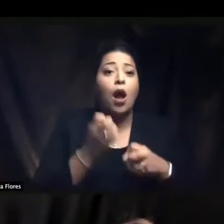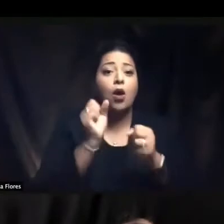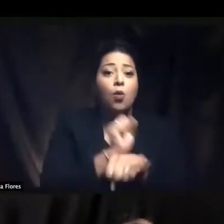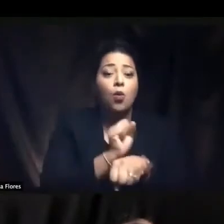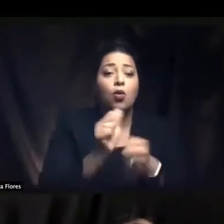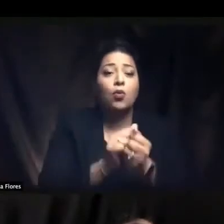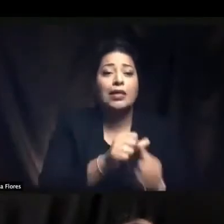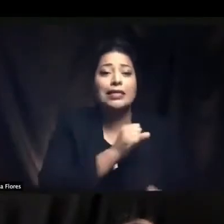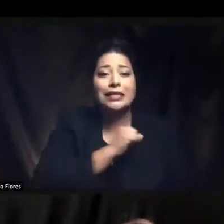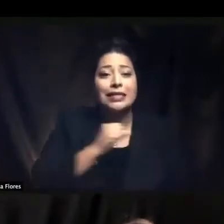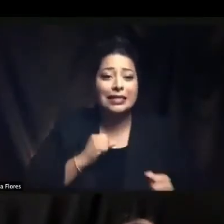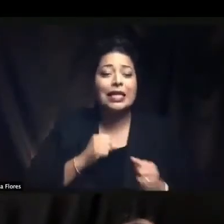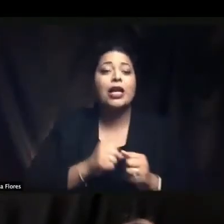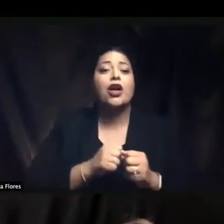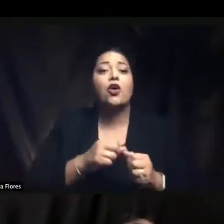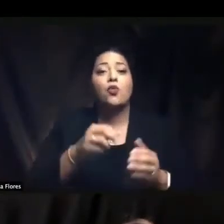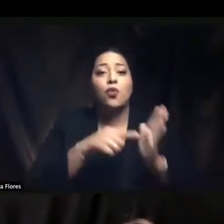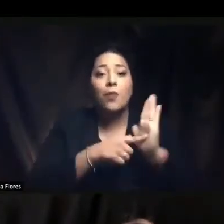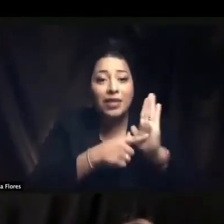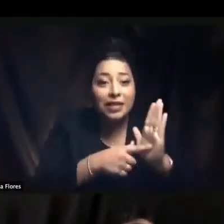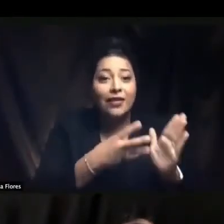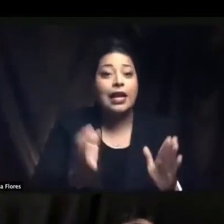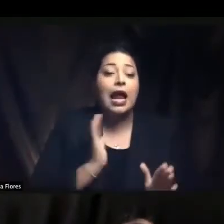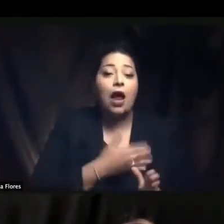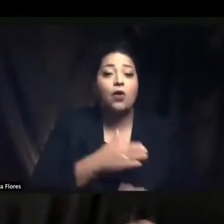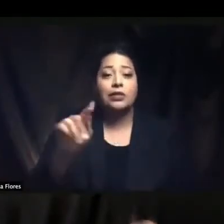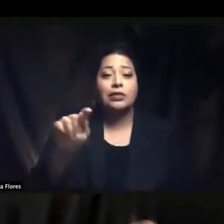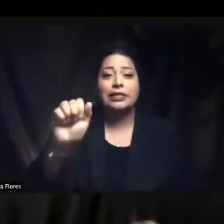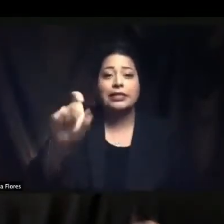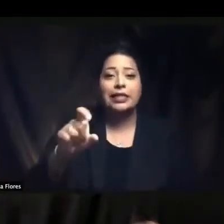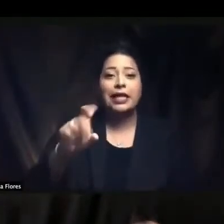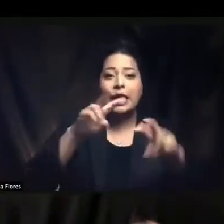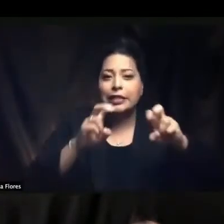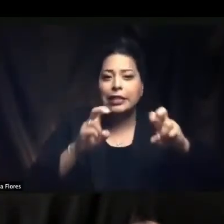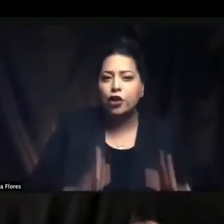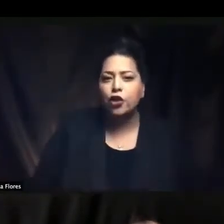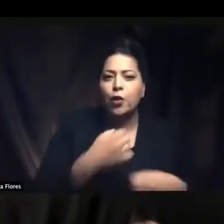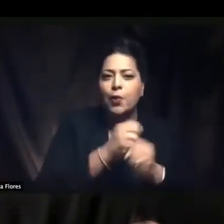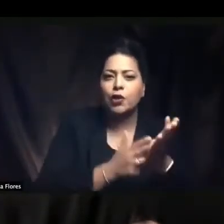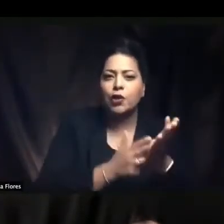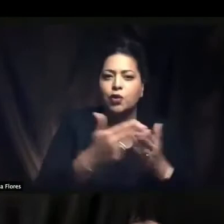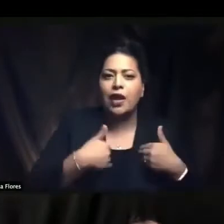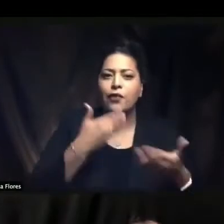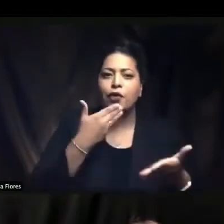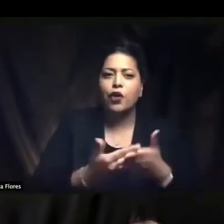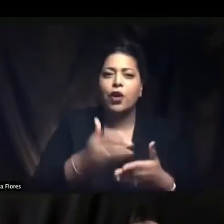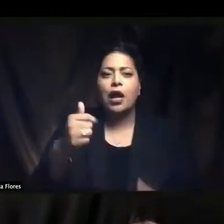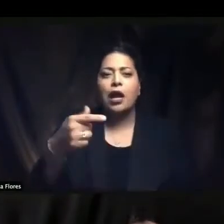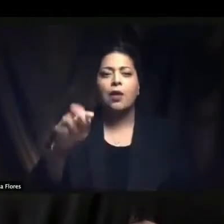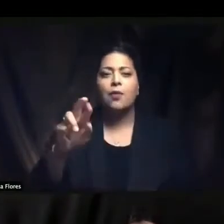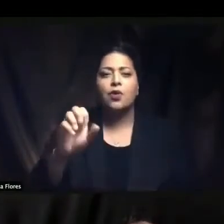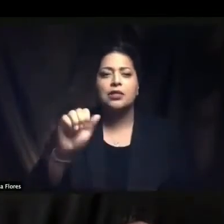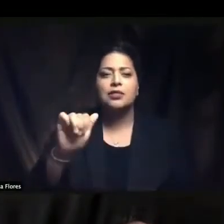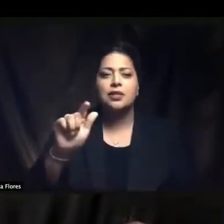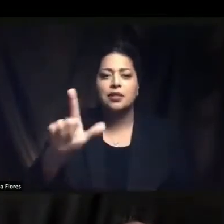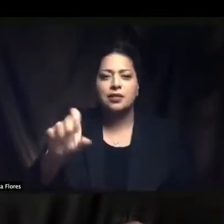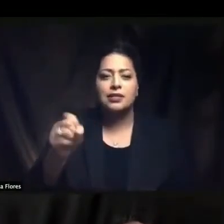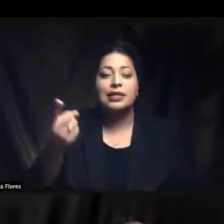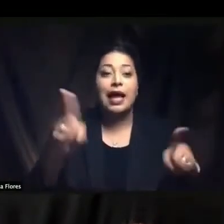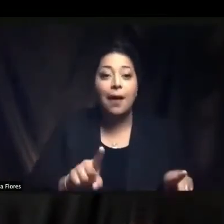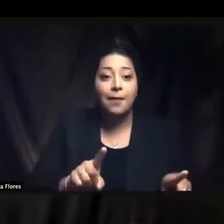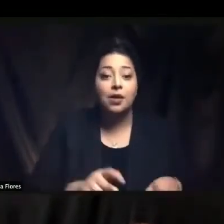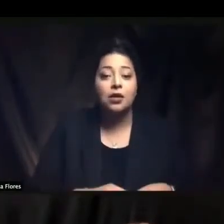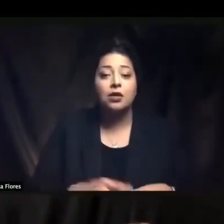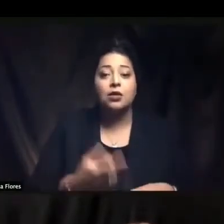tax assessors to make sure that we are having equitable appraisals done within our community. We have seen the District 2 area